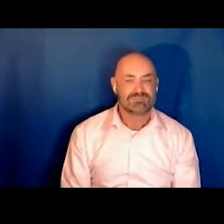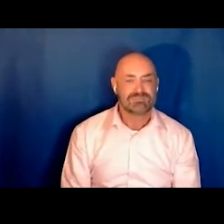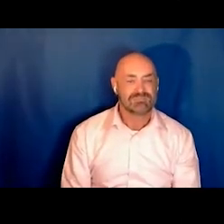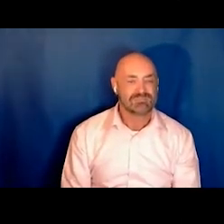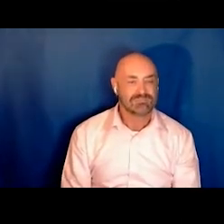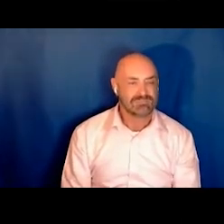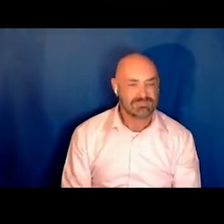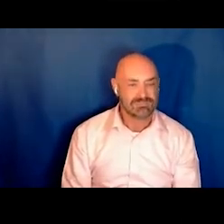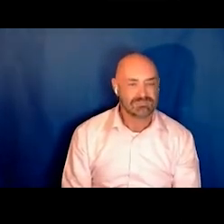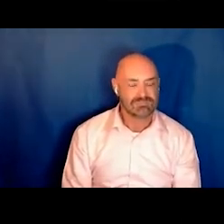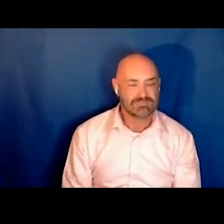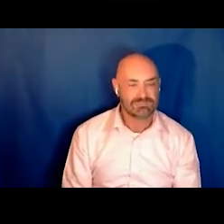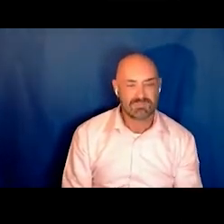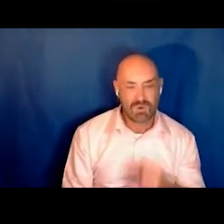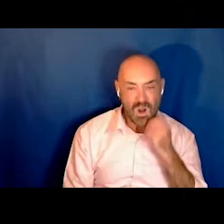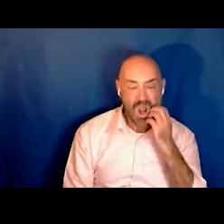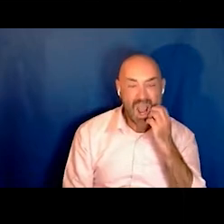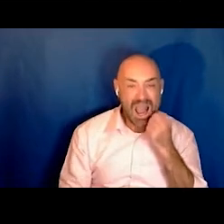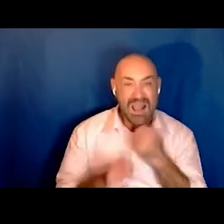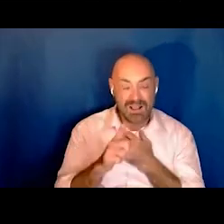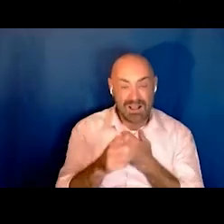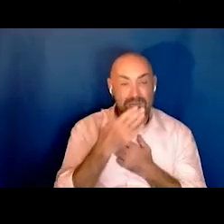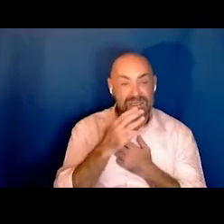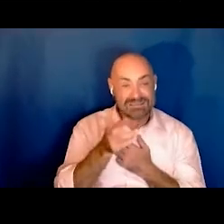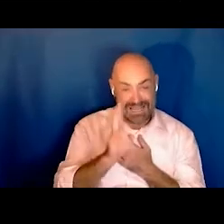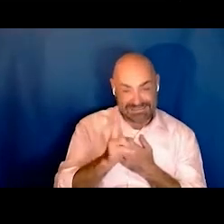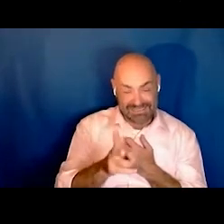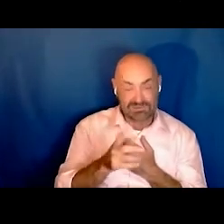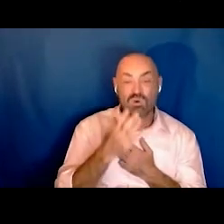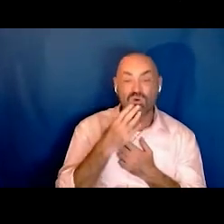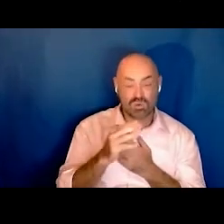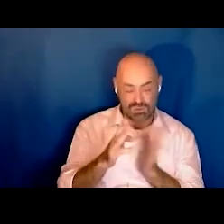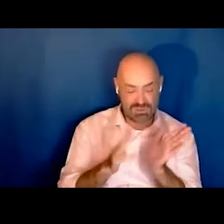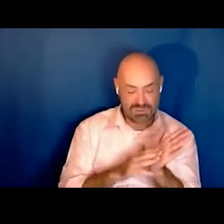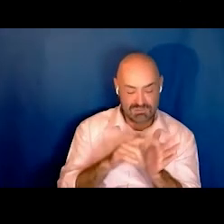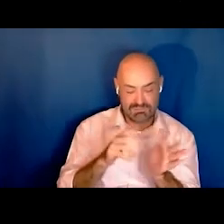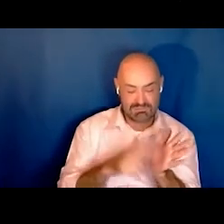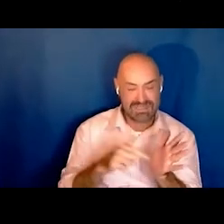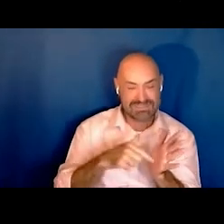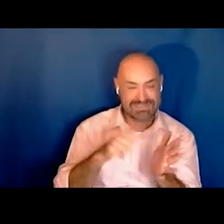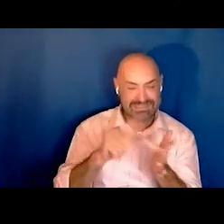So if we go again to Mentimeter, we can look at this vision of transformation.